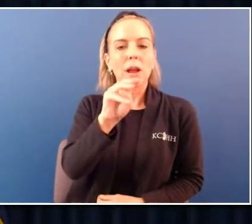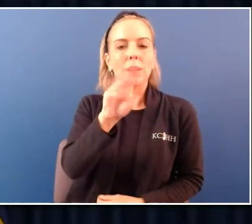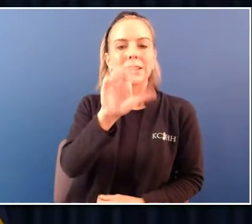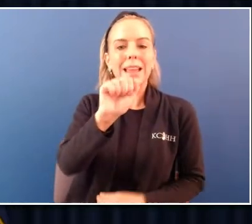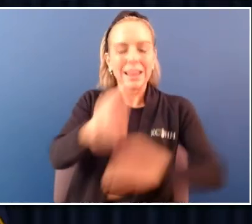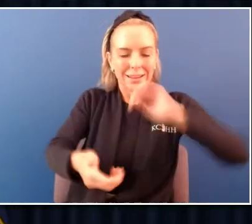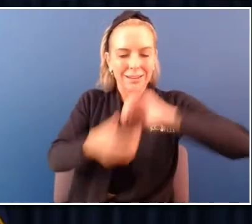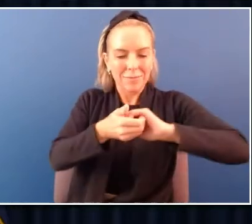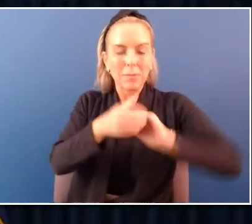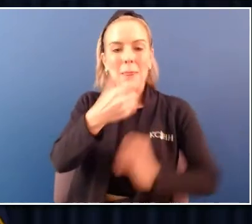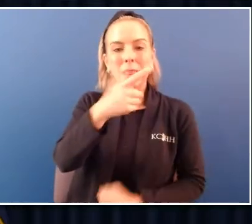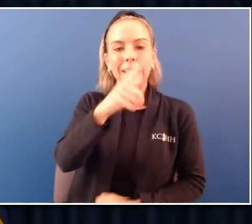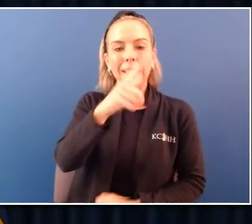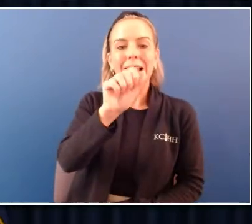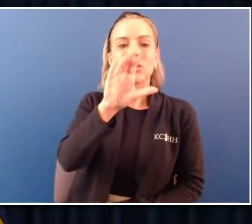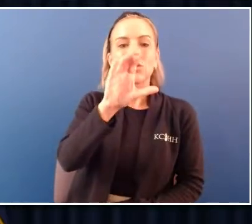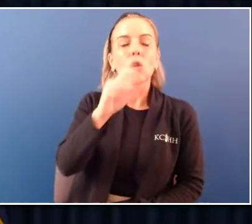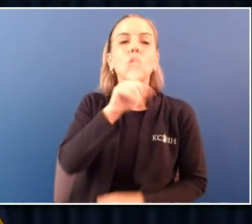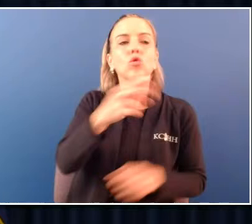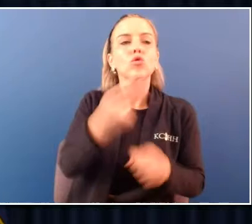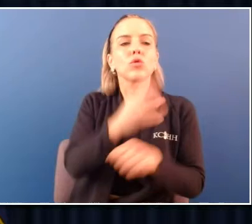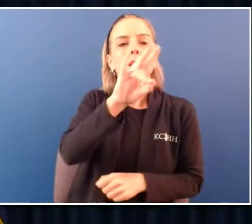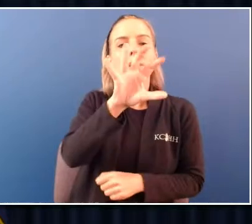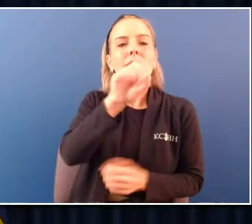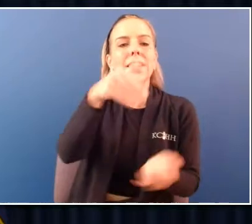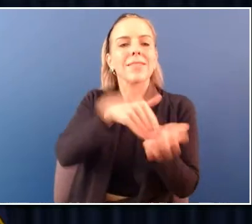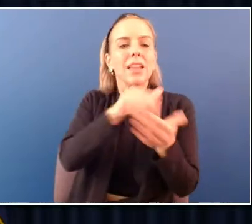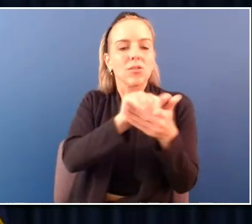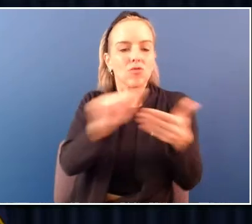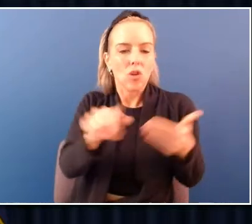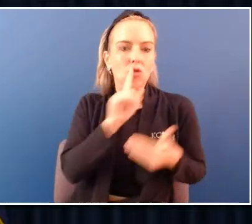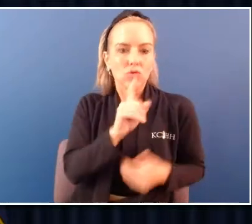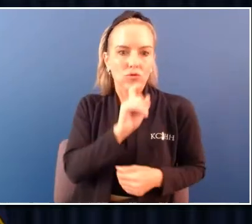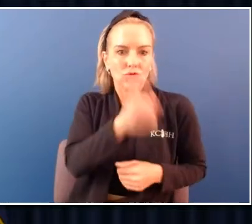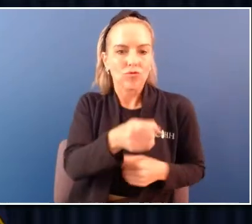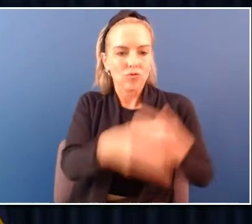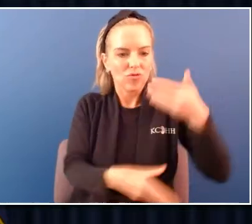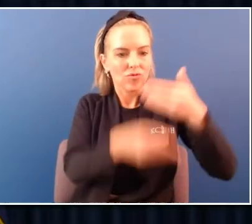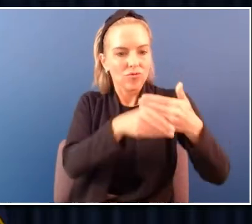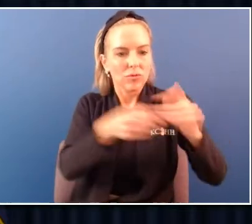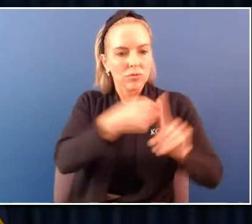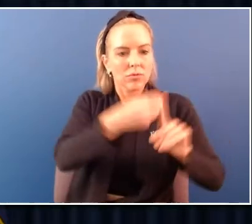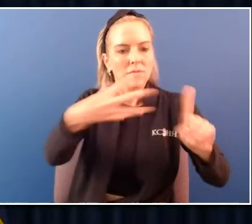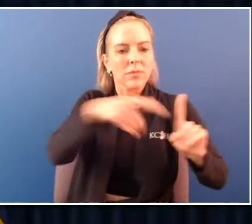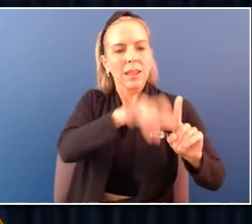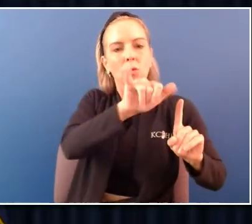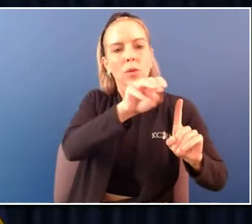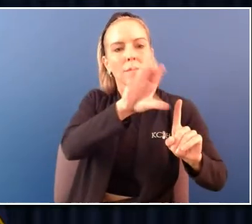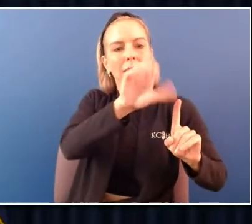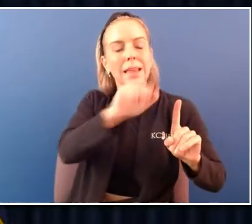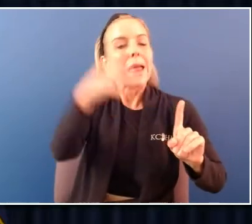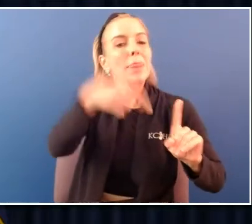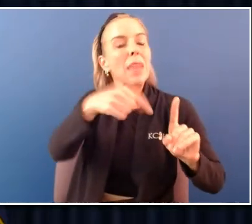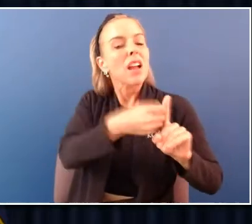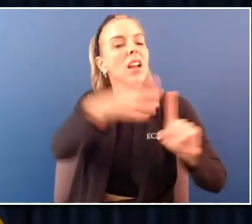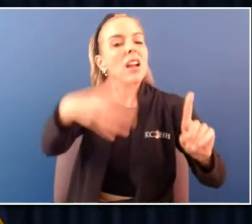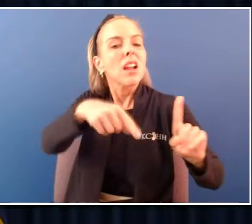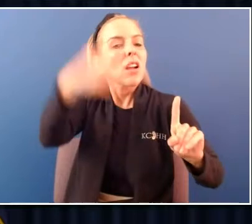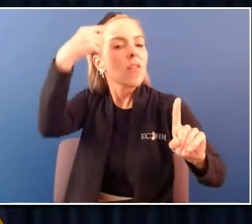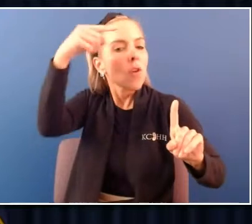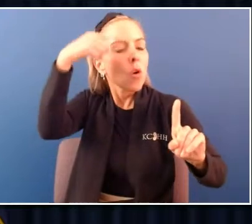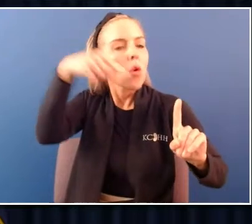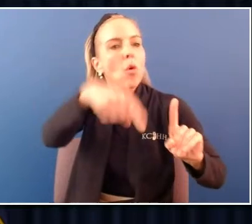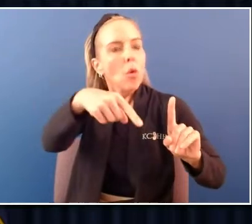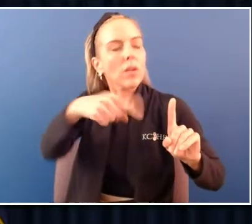use $750,000 to build an addition to the YMCA. This addition will house their already successful